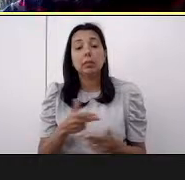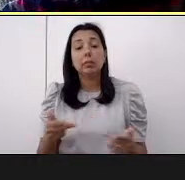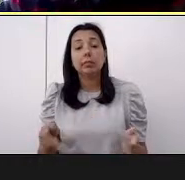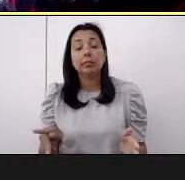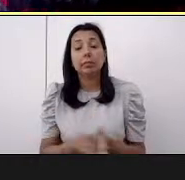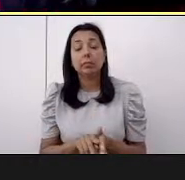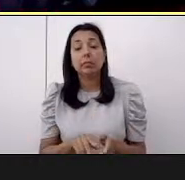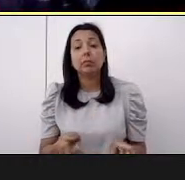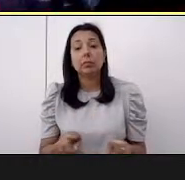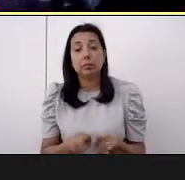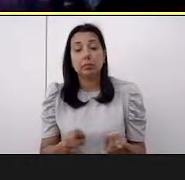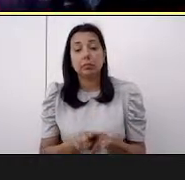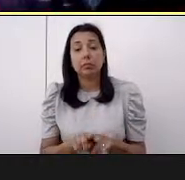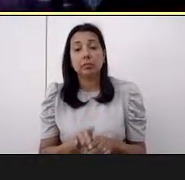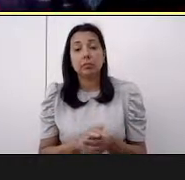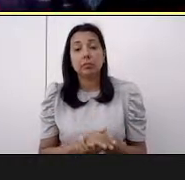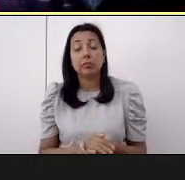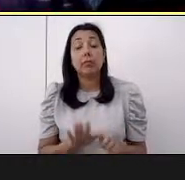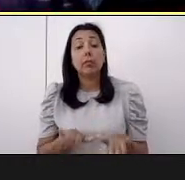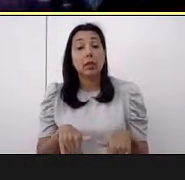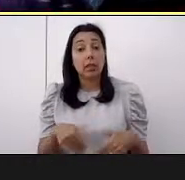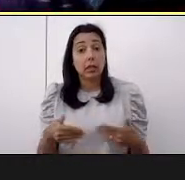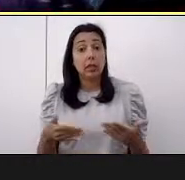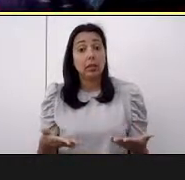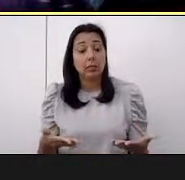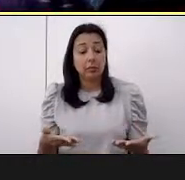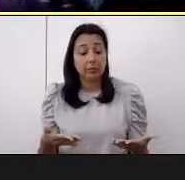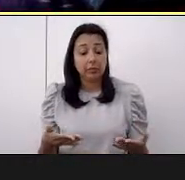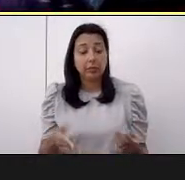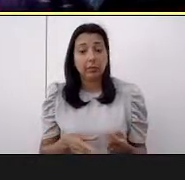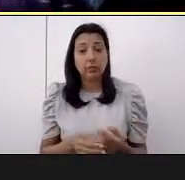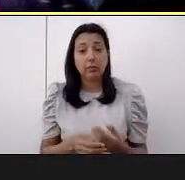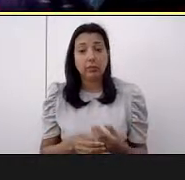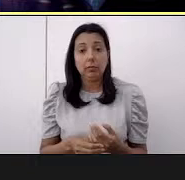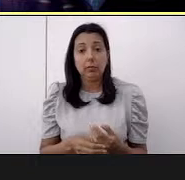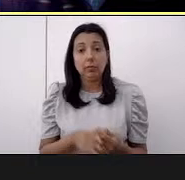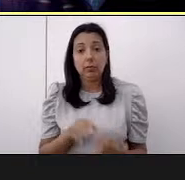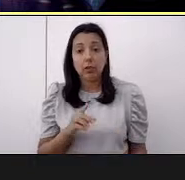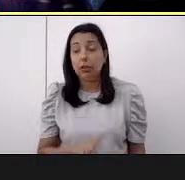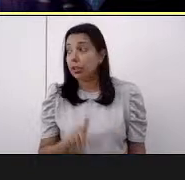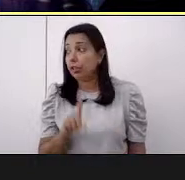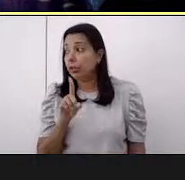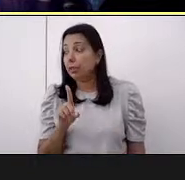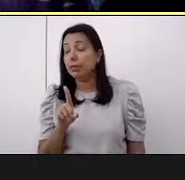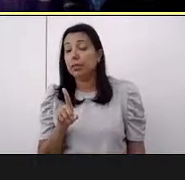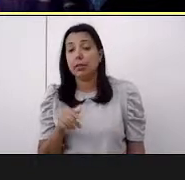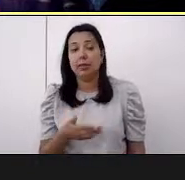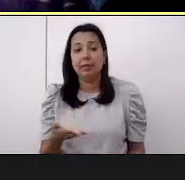So, first of all, the managerialization.